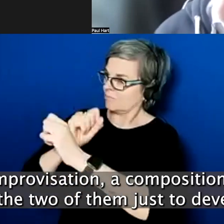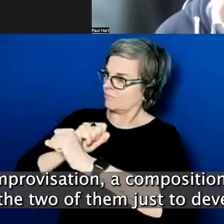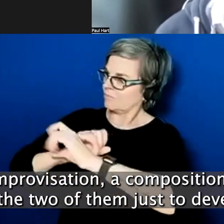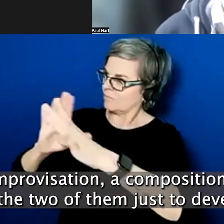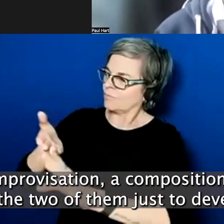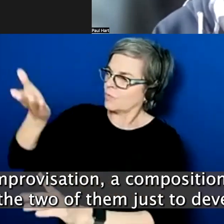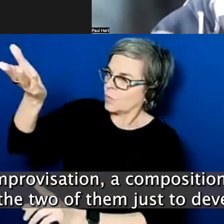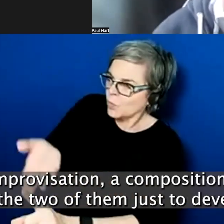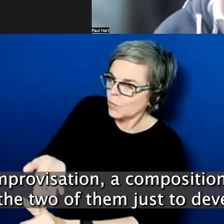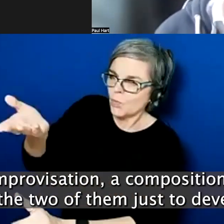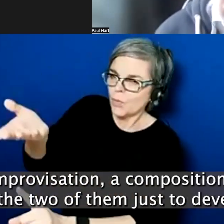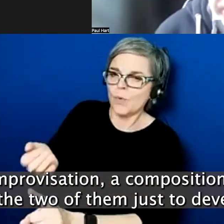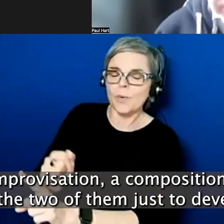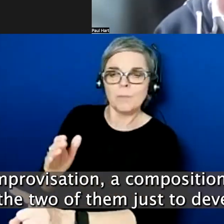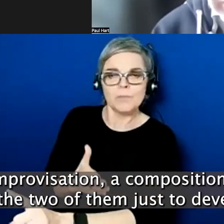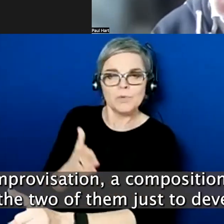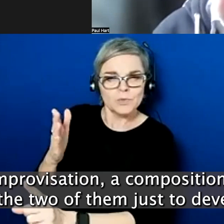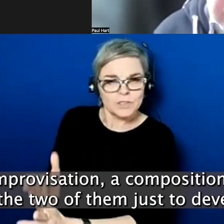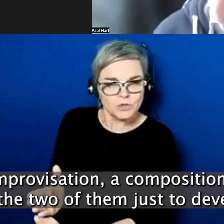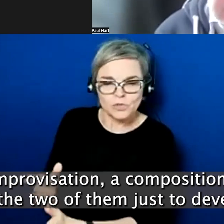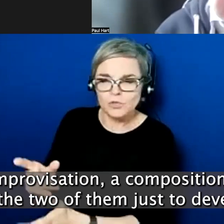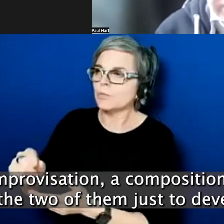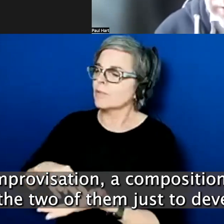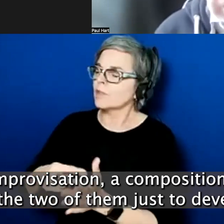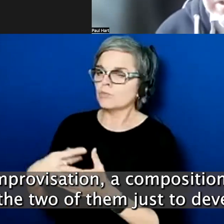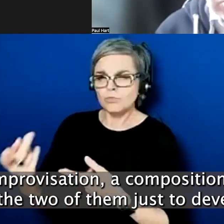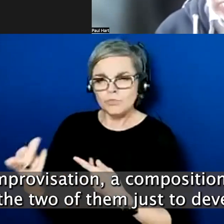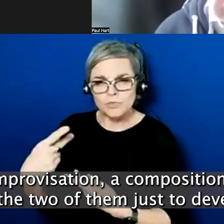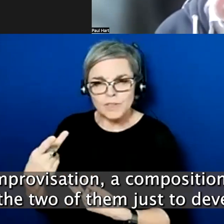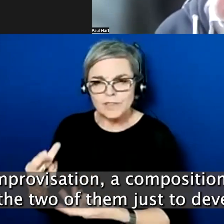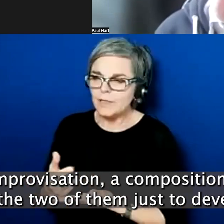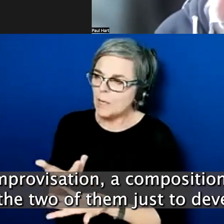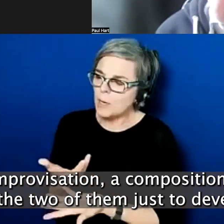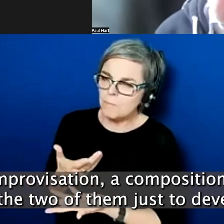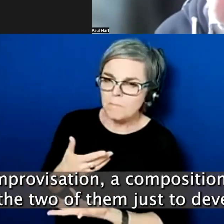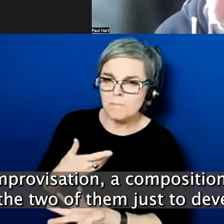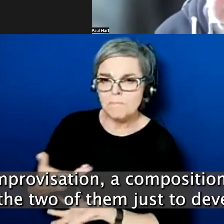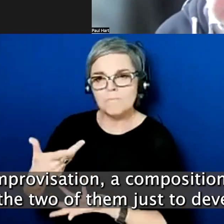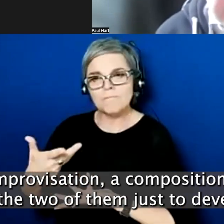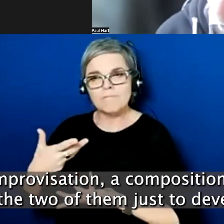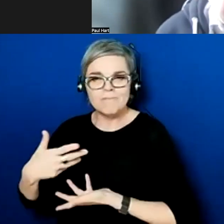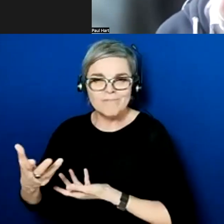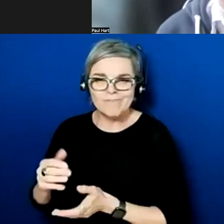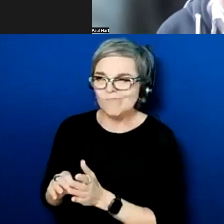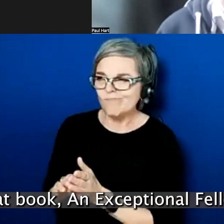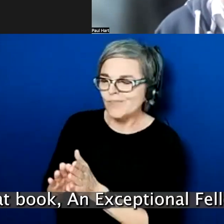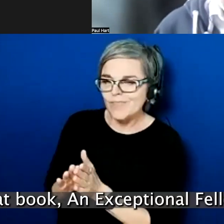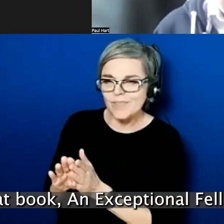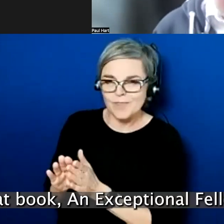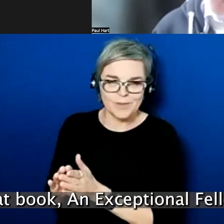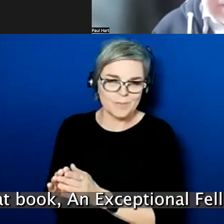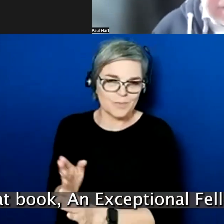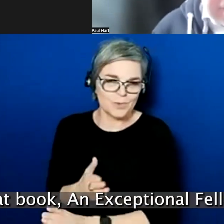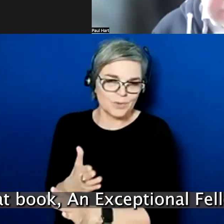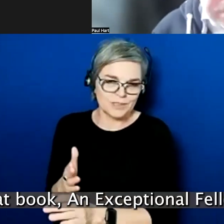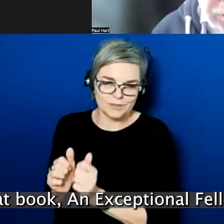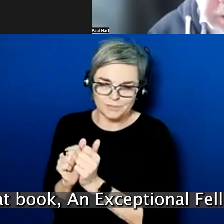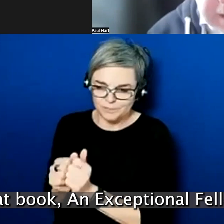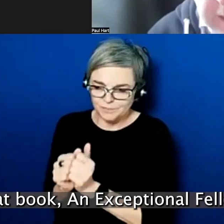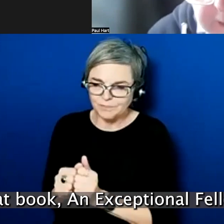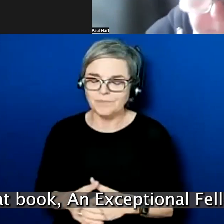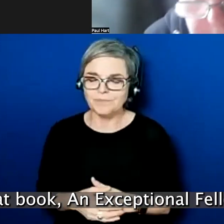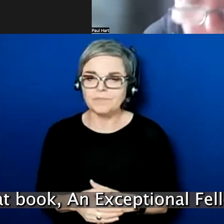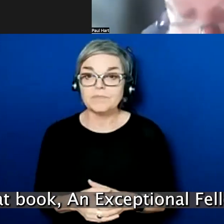an improvisation, a composition between the two of them just to develop. So in that